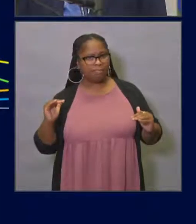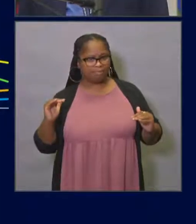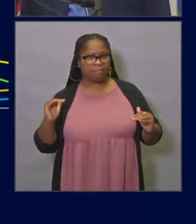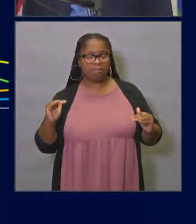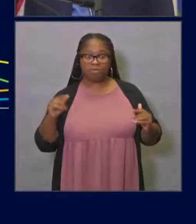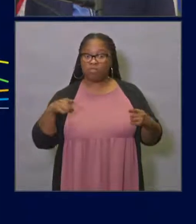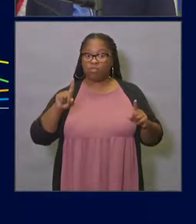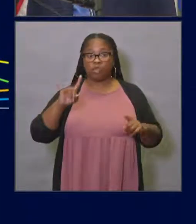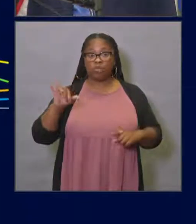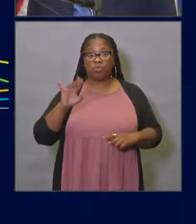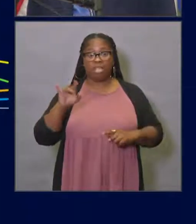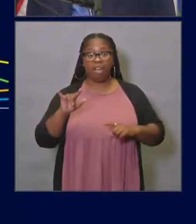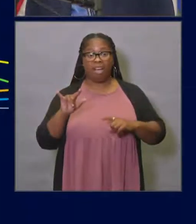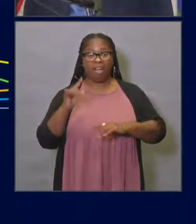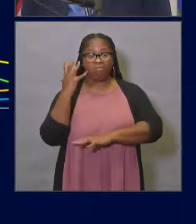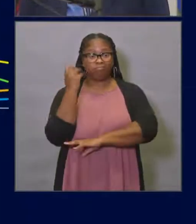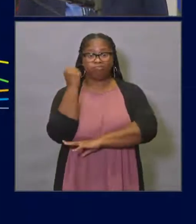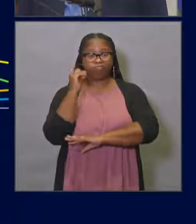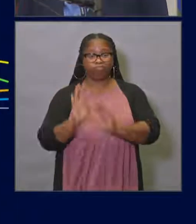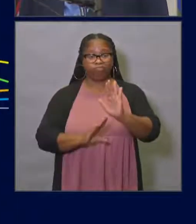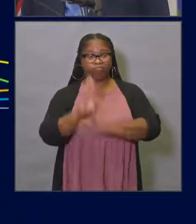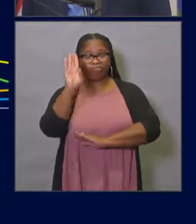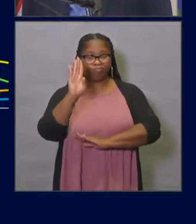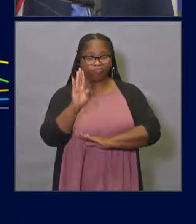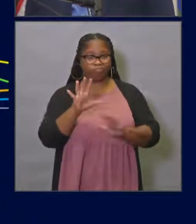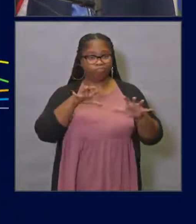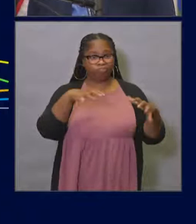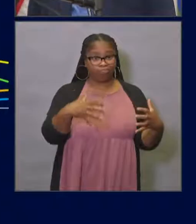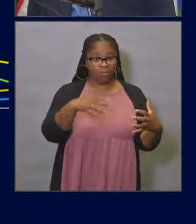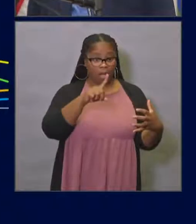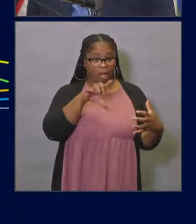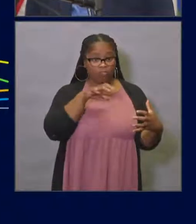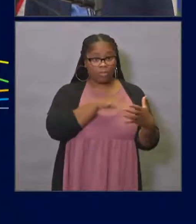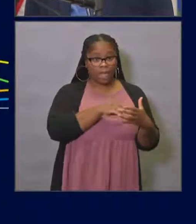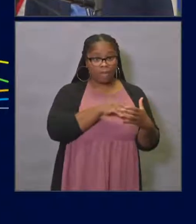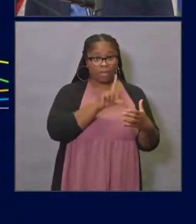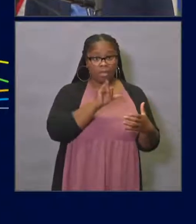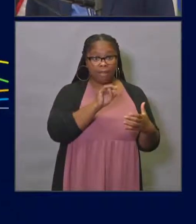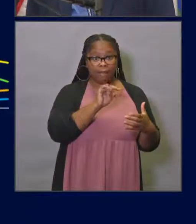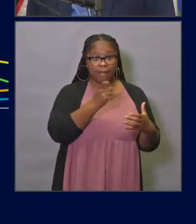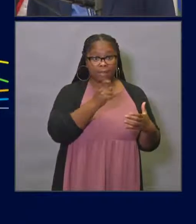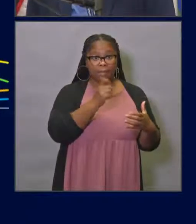spike, hospitalizations per 100,000 Latinx people were about